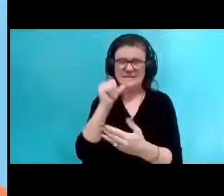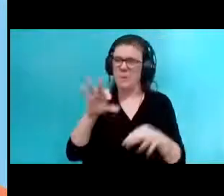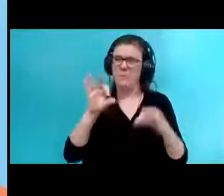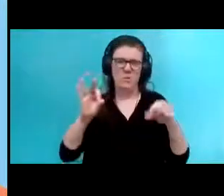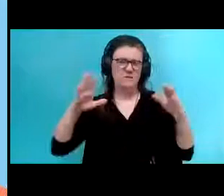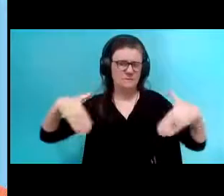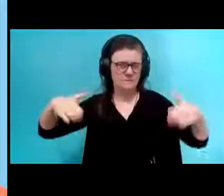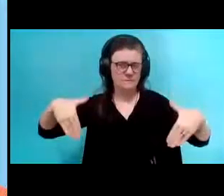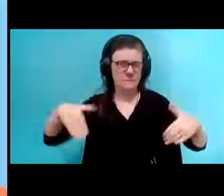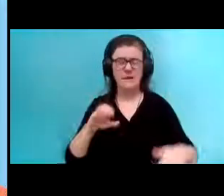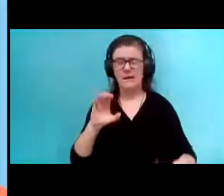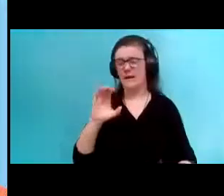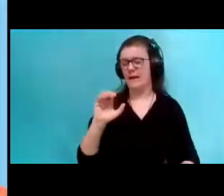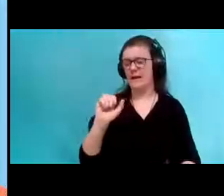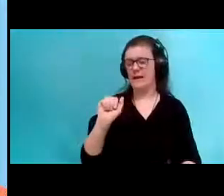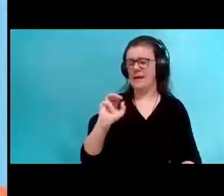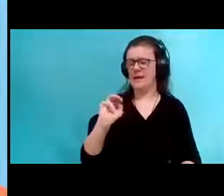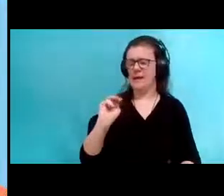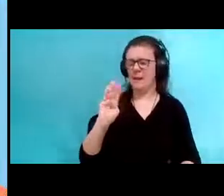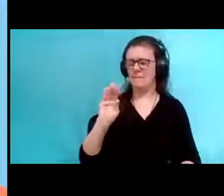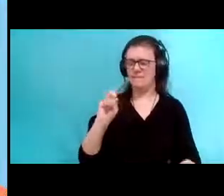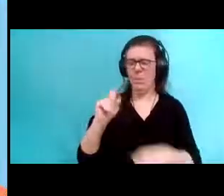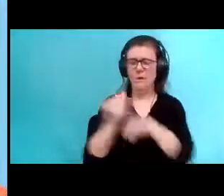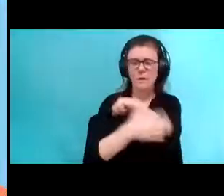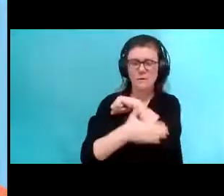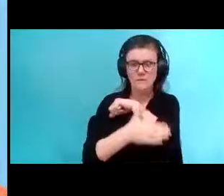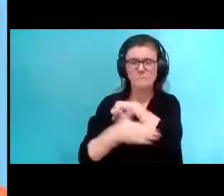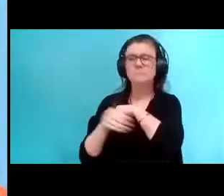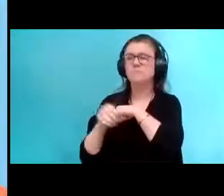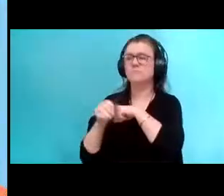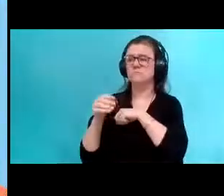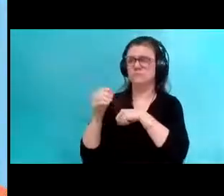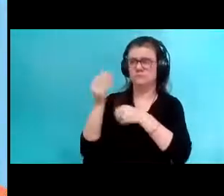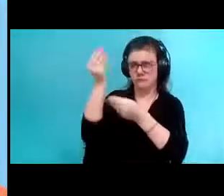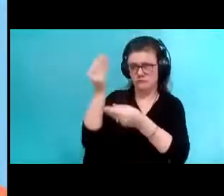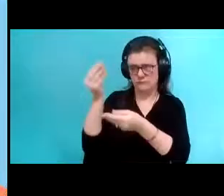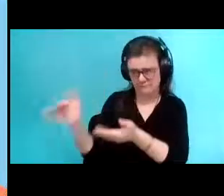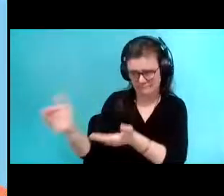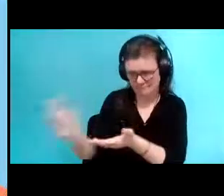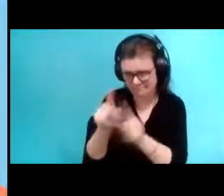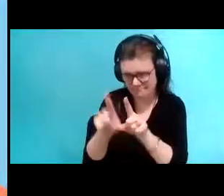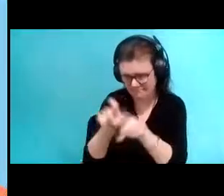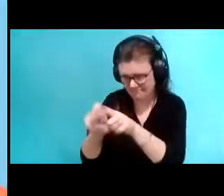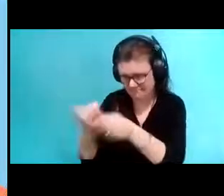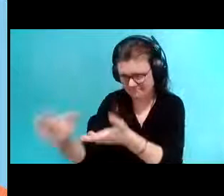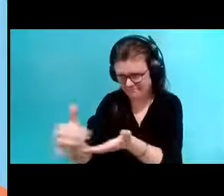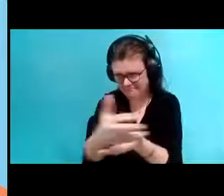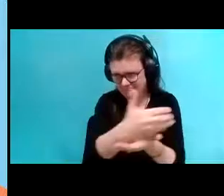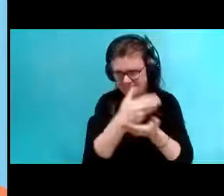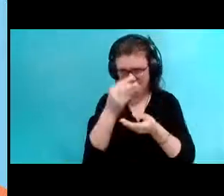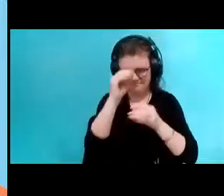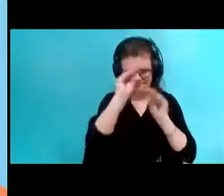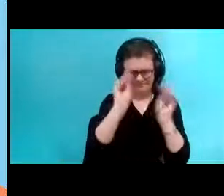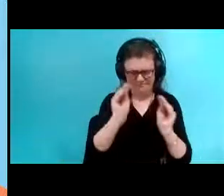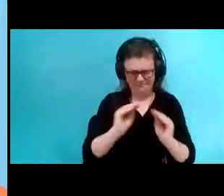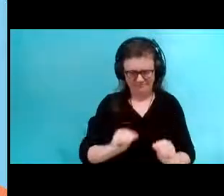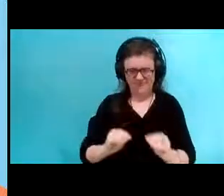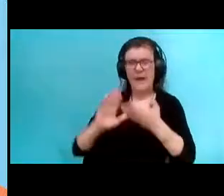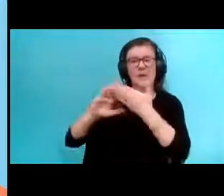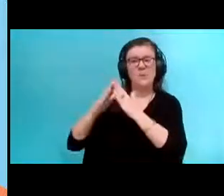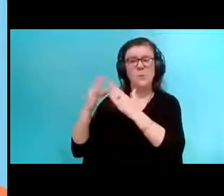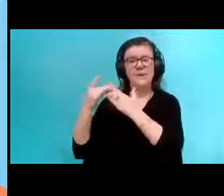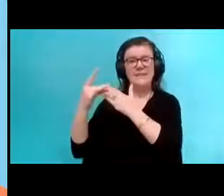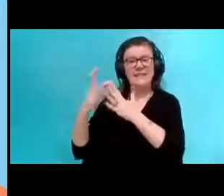In Cambodia, for example, the results were brought back and discussed with community leaders who use the data then to create specific